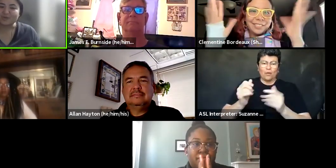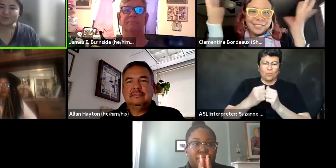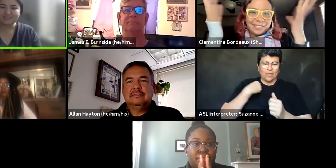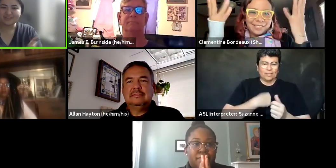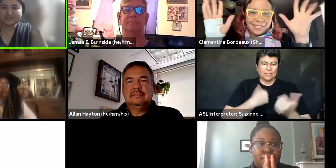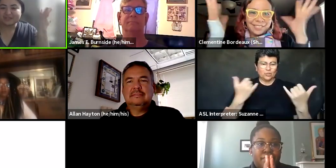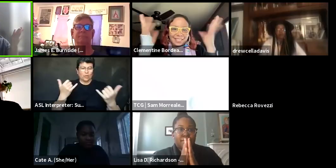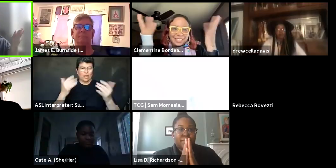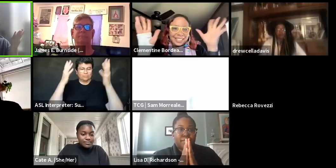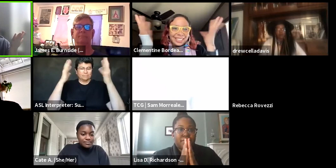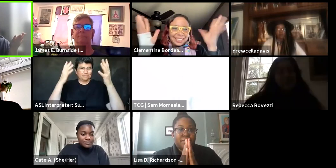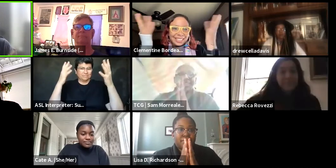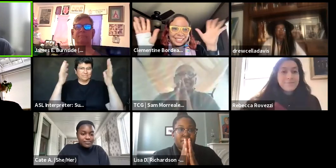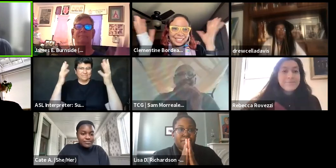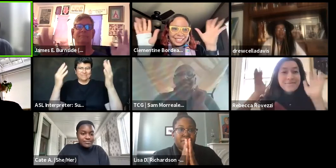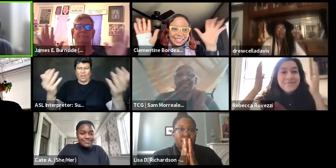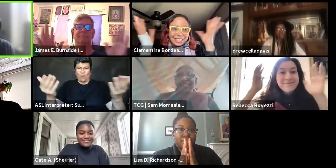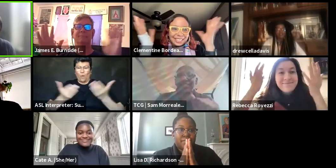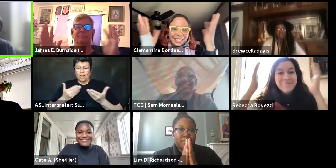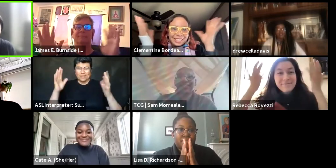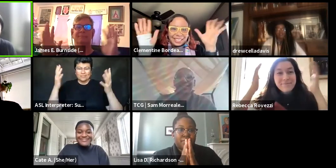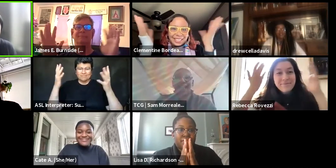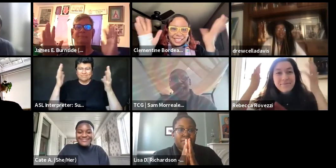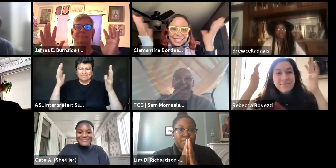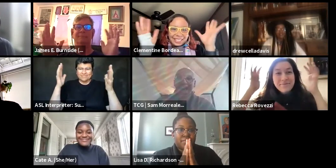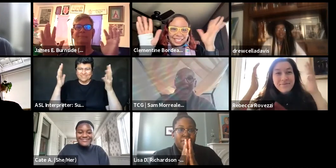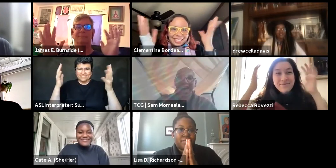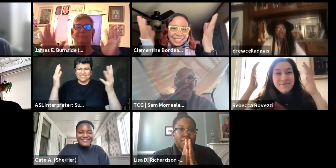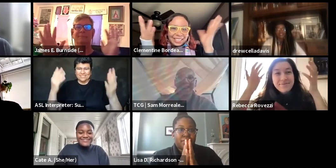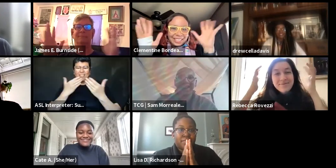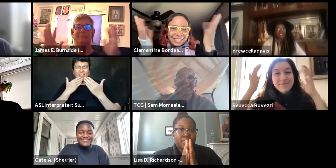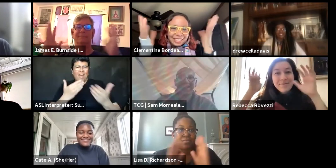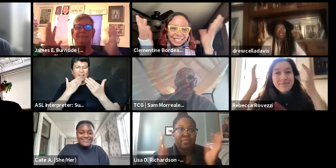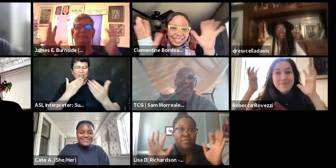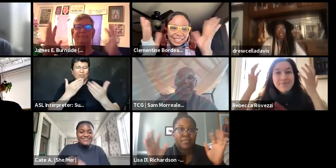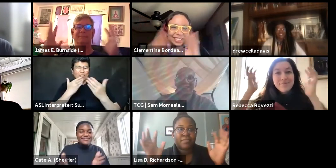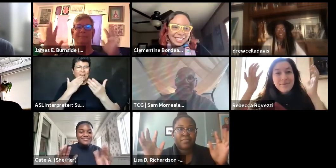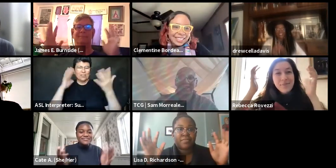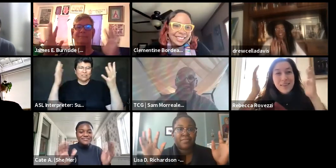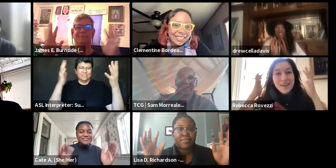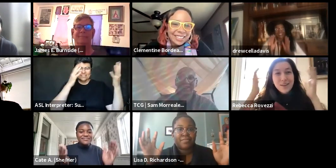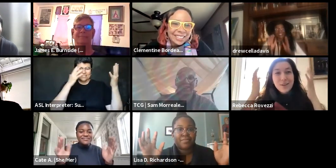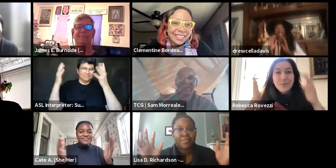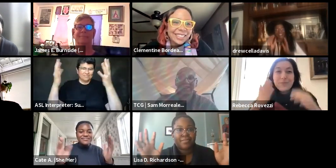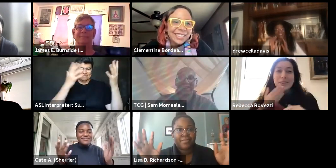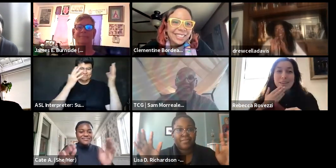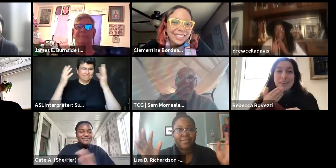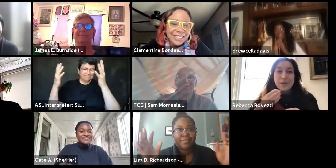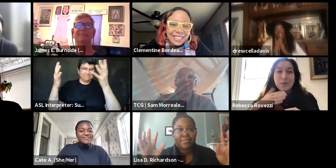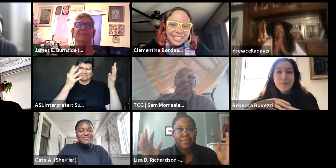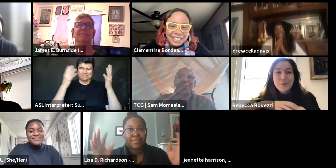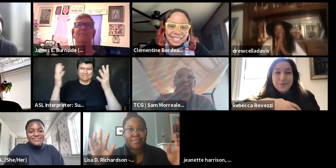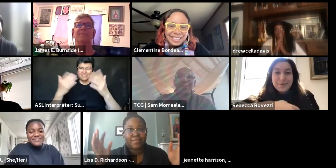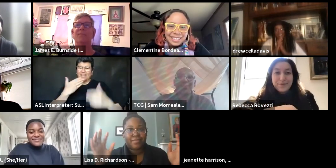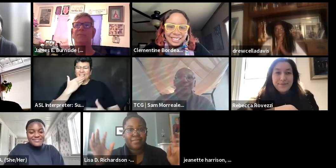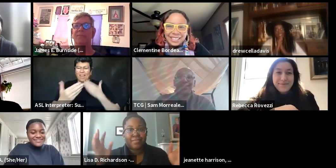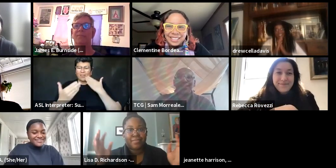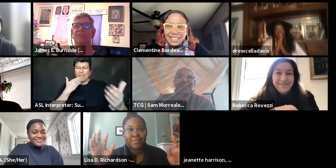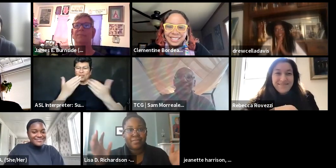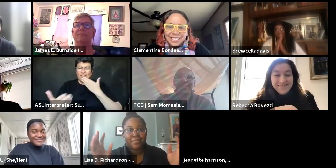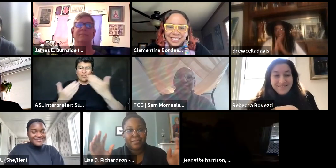So welcome. Thank you. Thank you. Thank you.